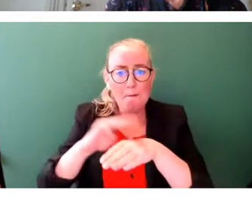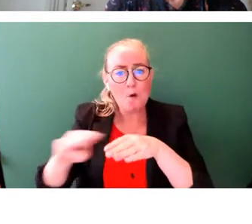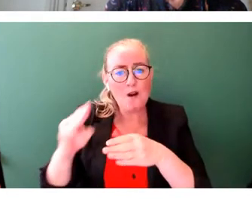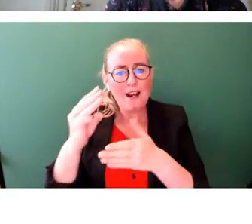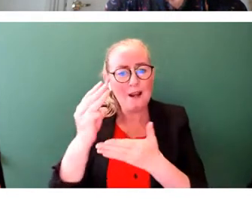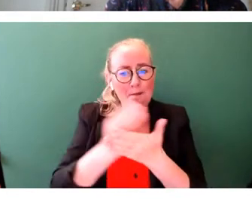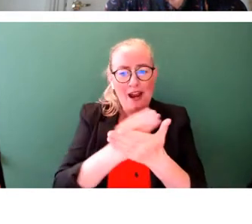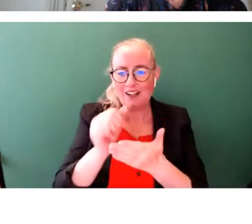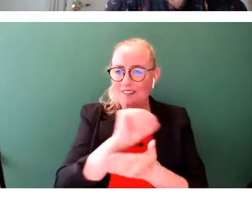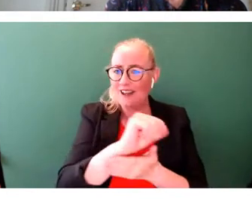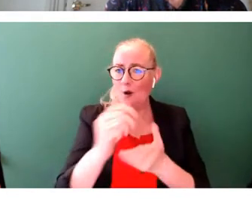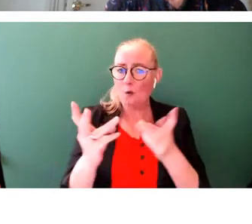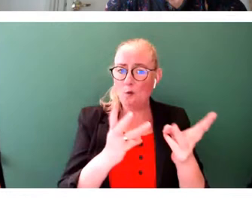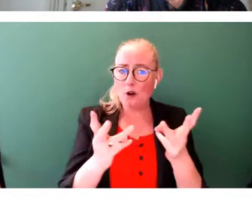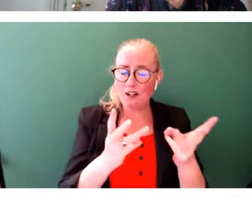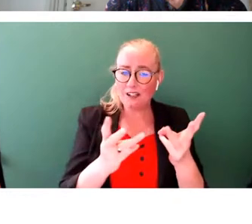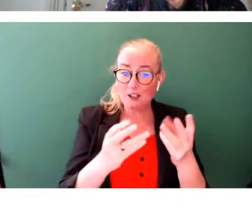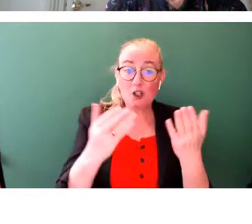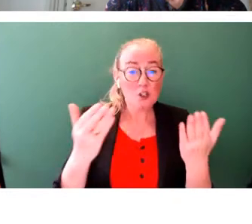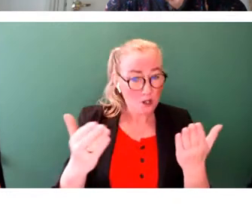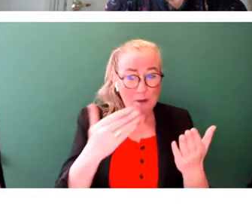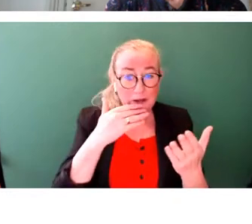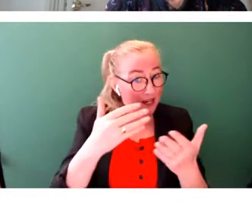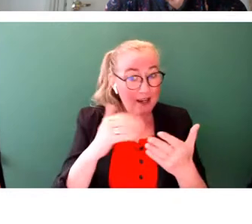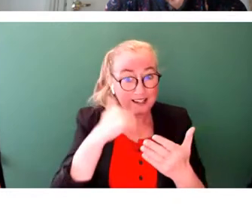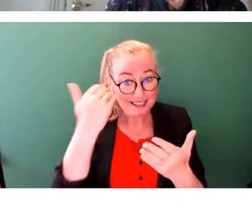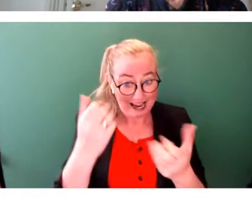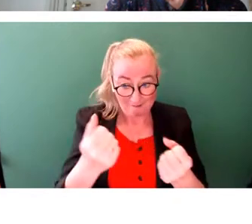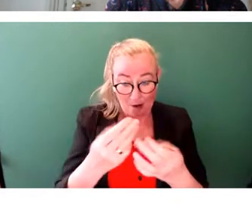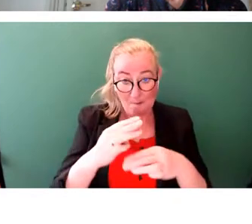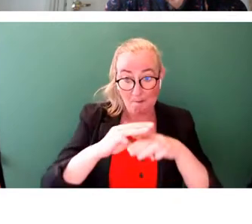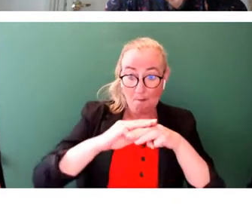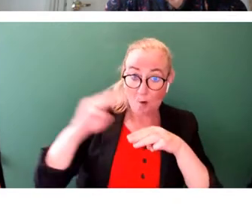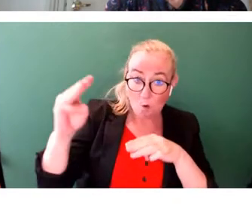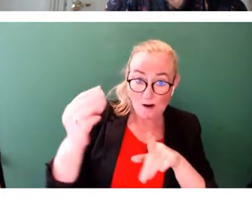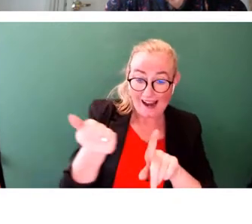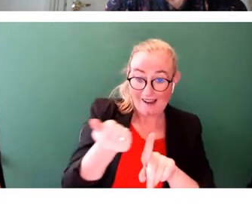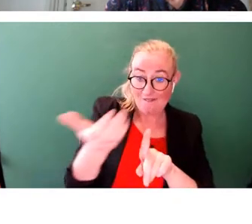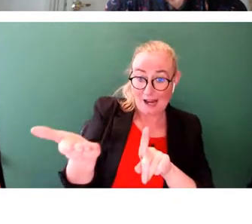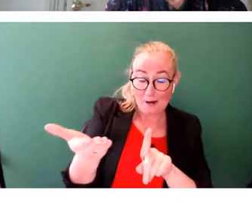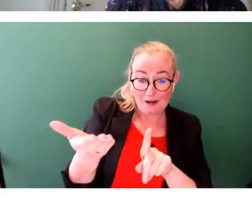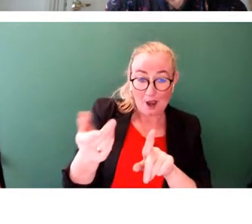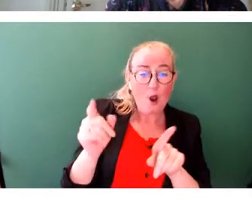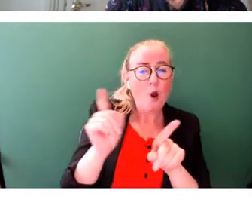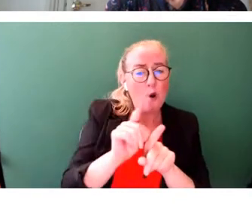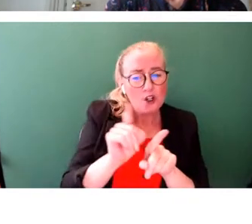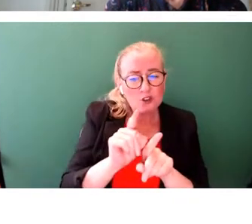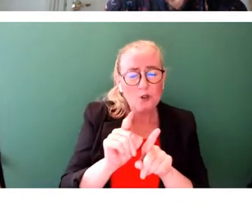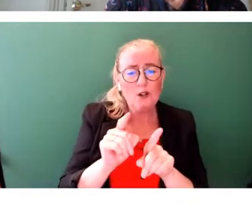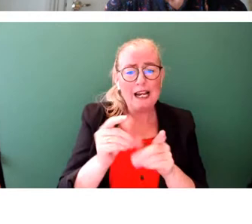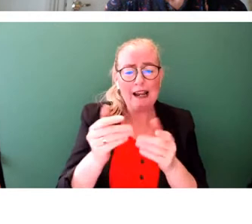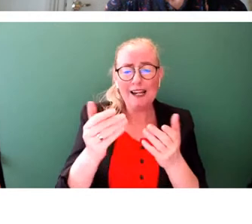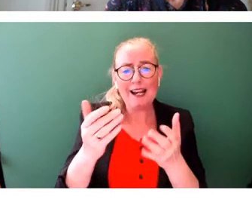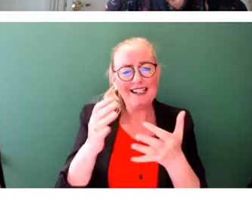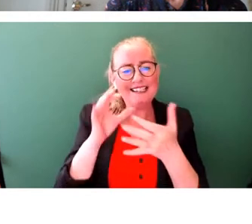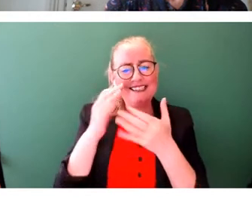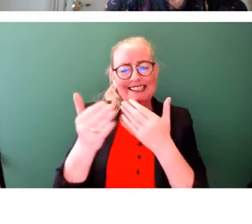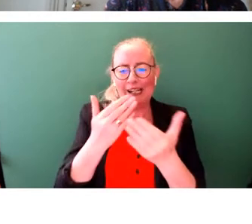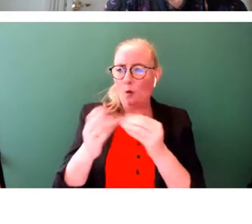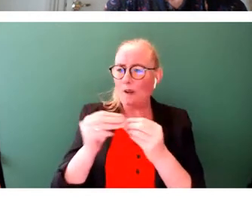that it's so much more available for people and also, you know, tackling some of that loneliness and